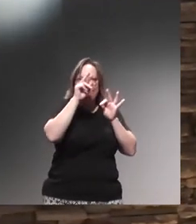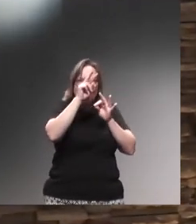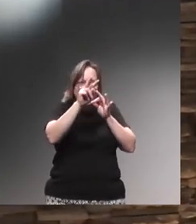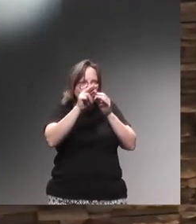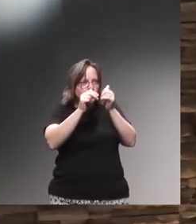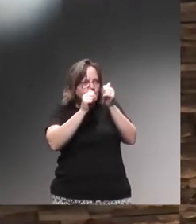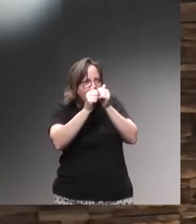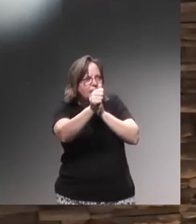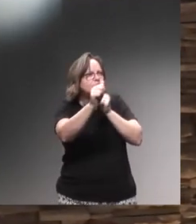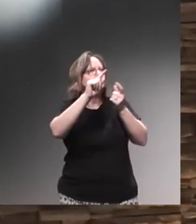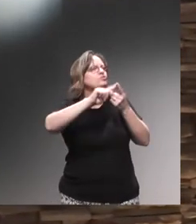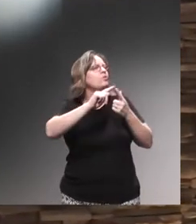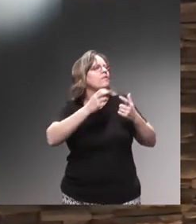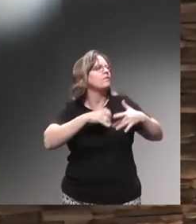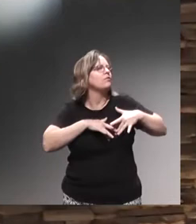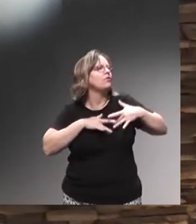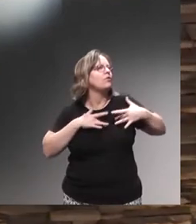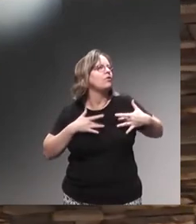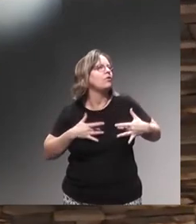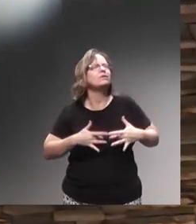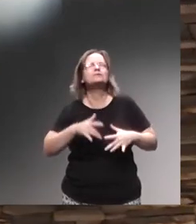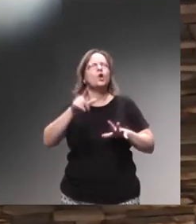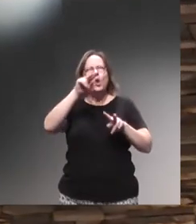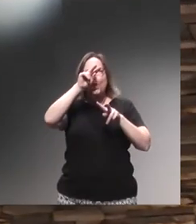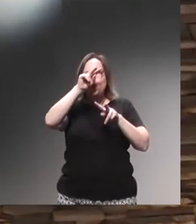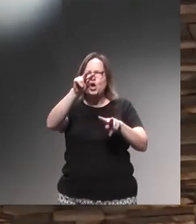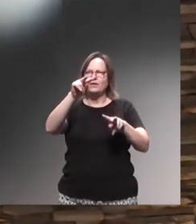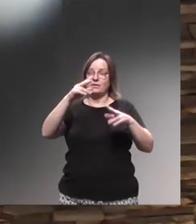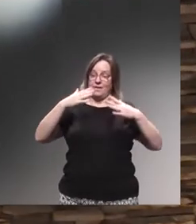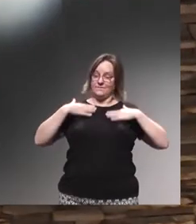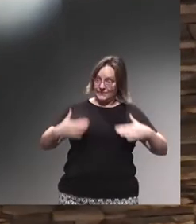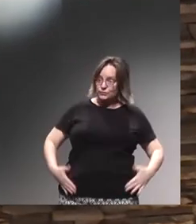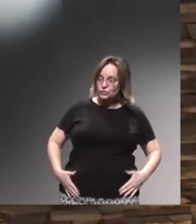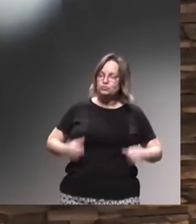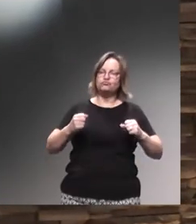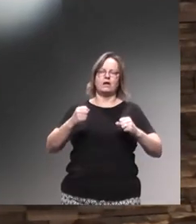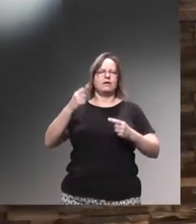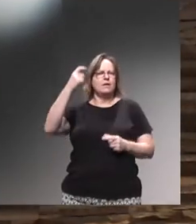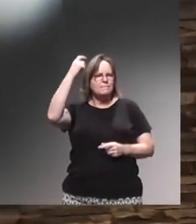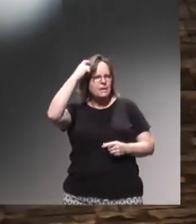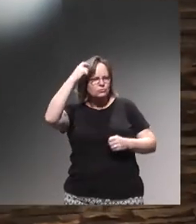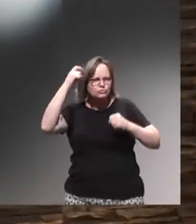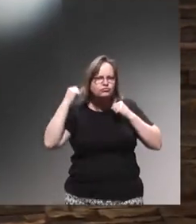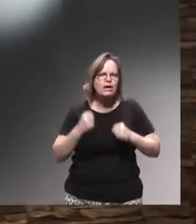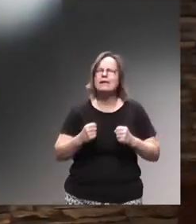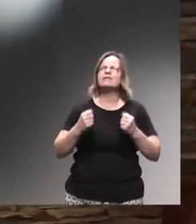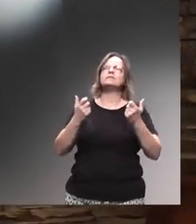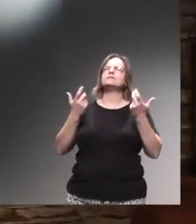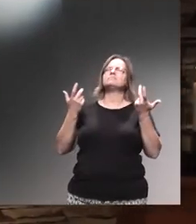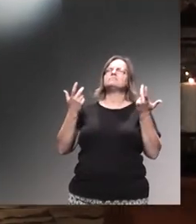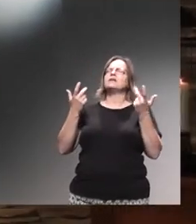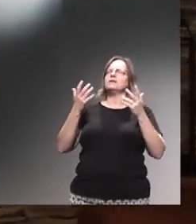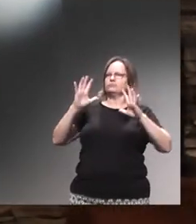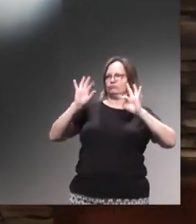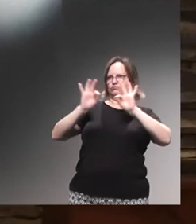needing divine strength, physical strength, mental strength, those things in the world around us, when we focus on trying to